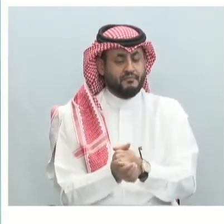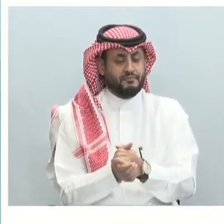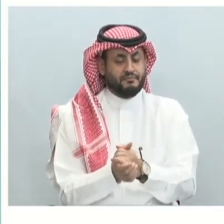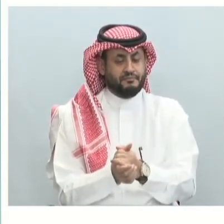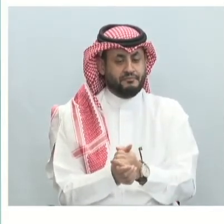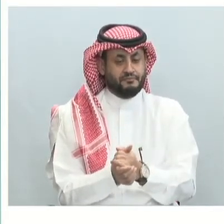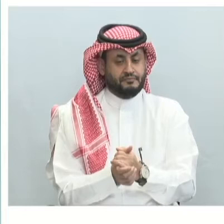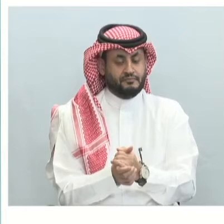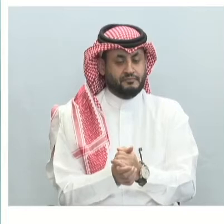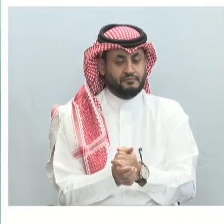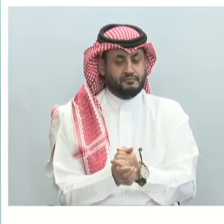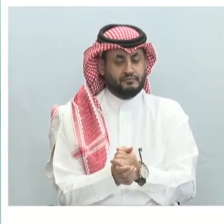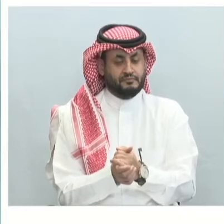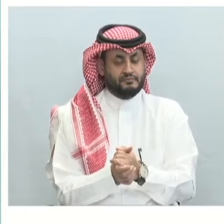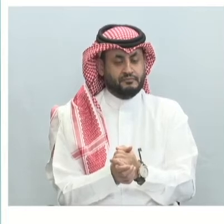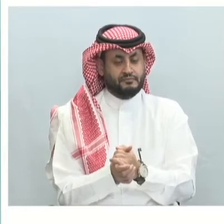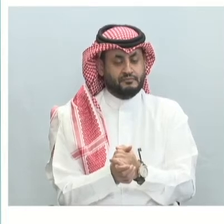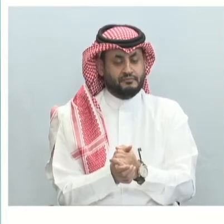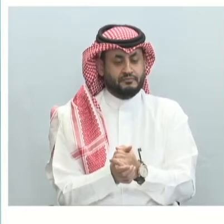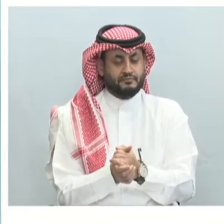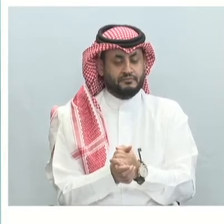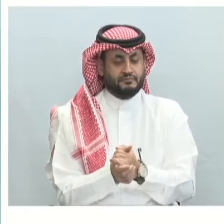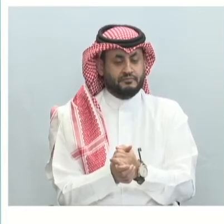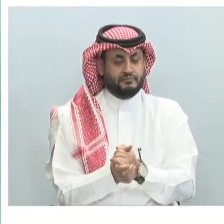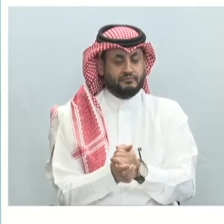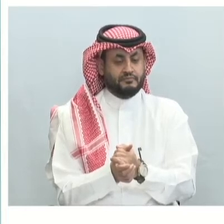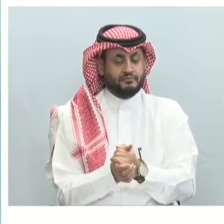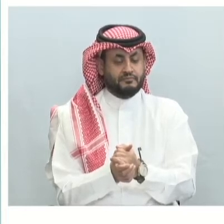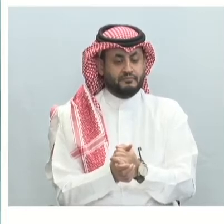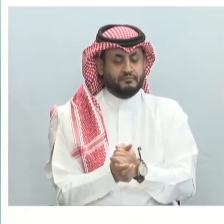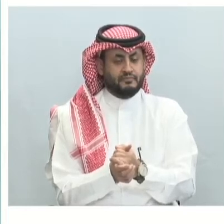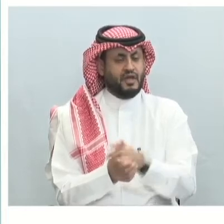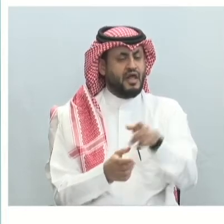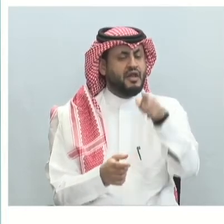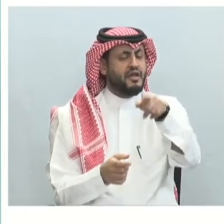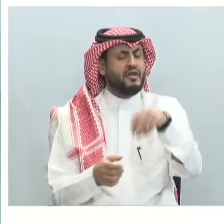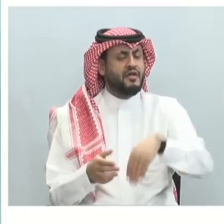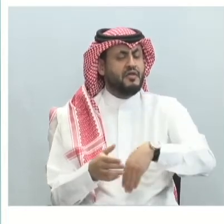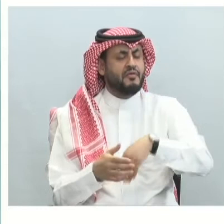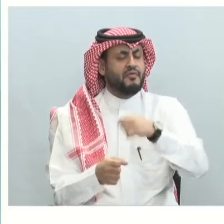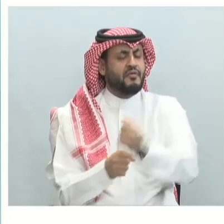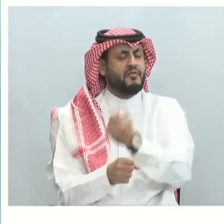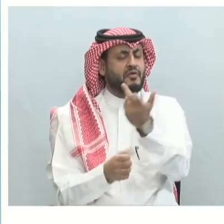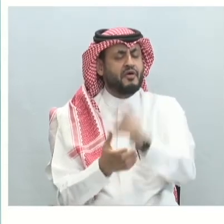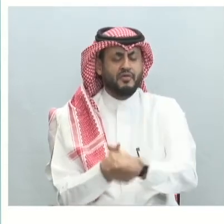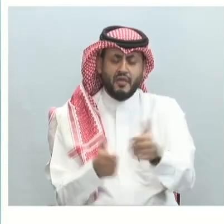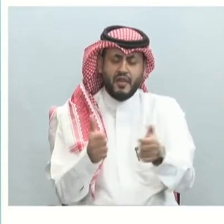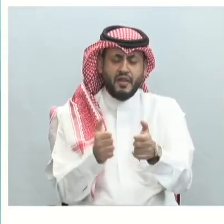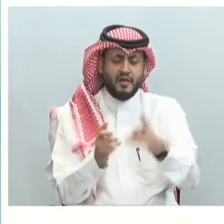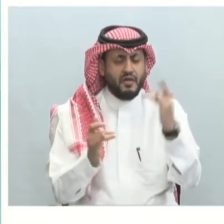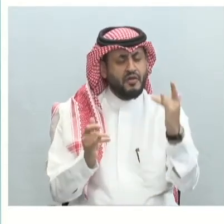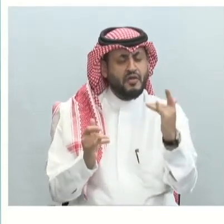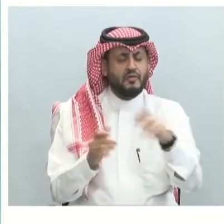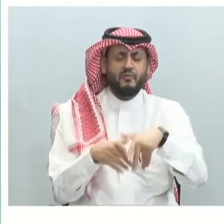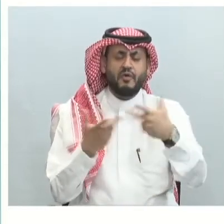how about you? How about you? What are you doing? Okay? Are you sitting? Are you playing video games? Are you doing